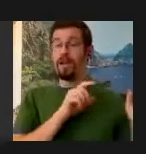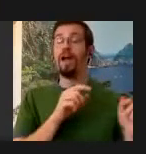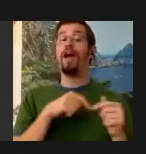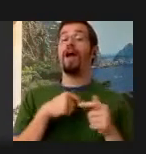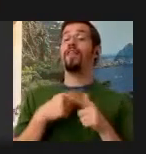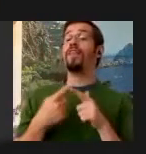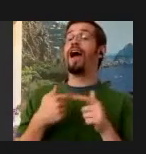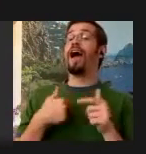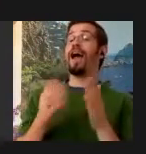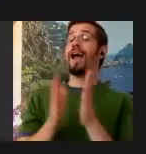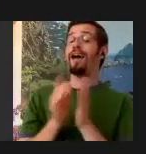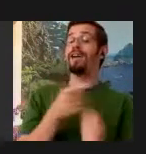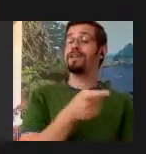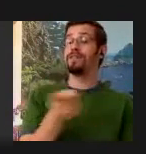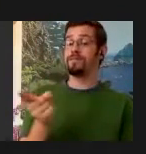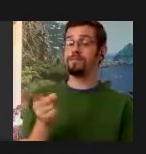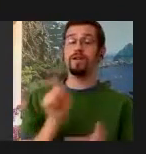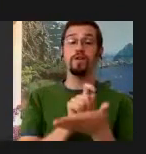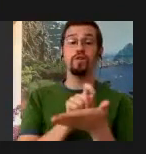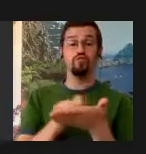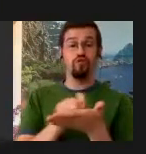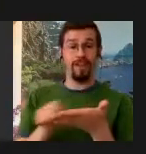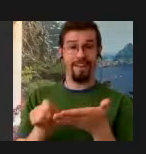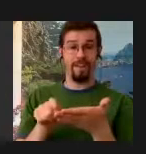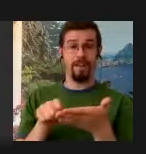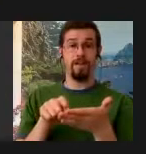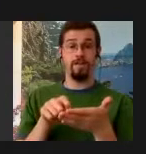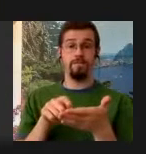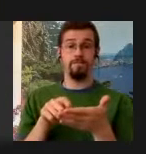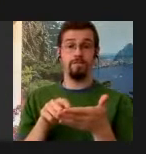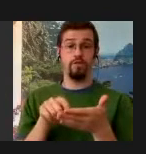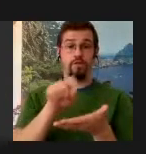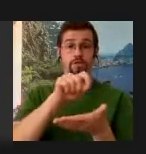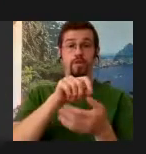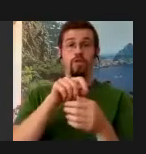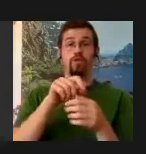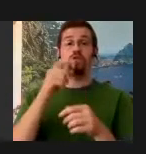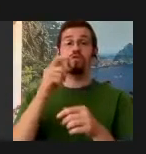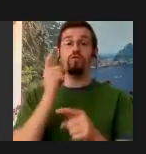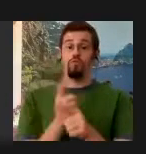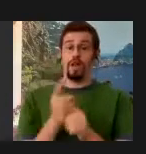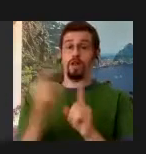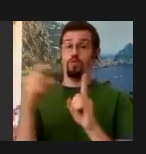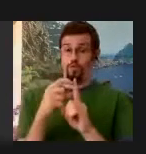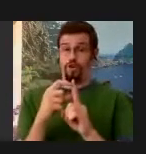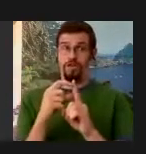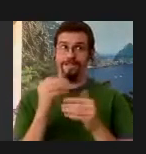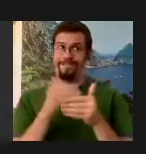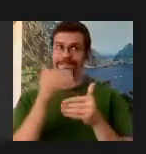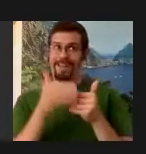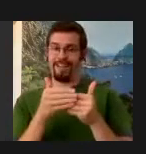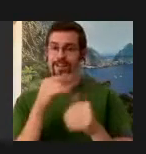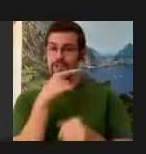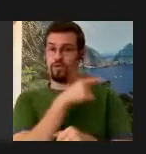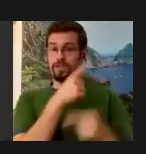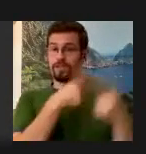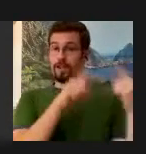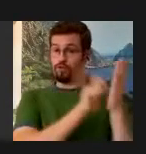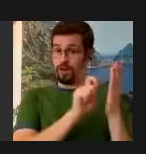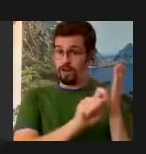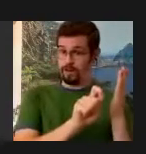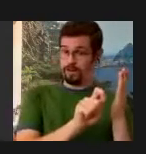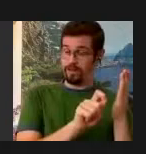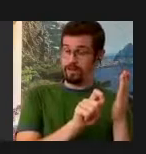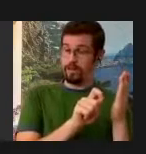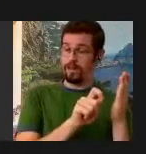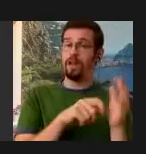write the right words next to the sign writing sign. So to do